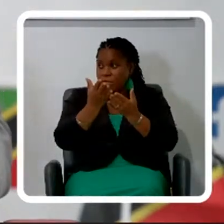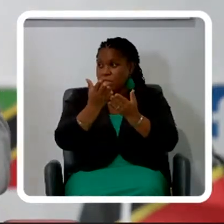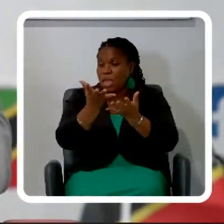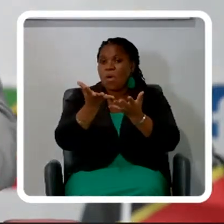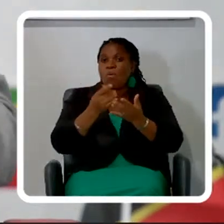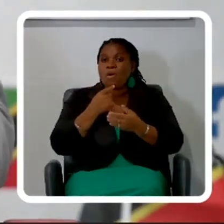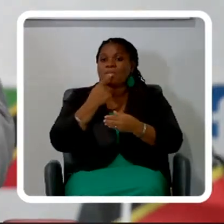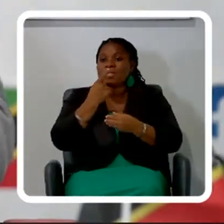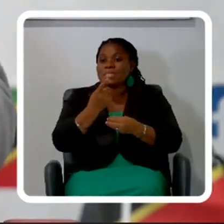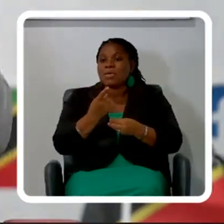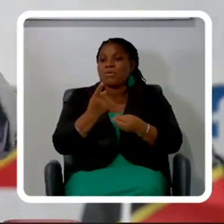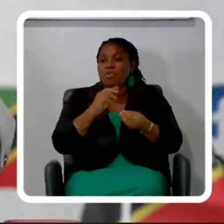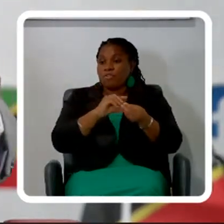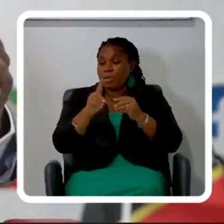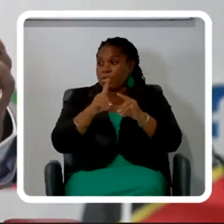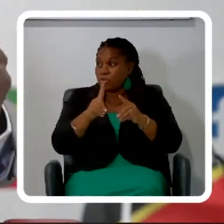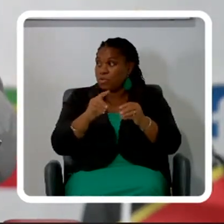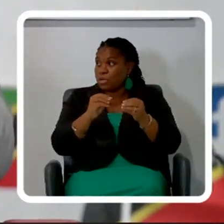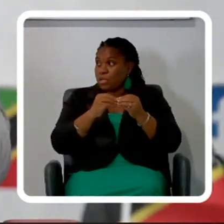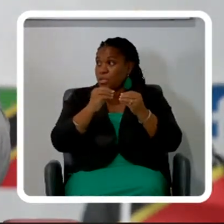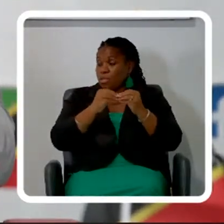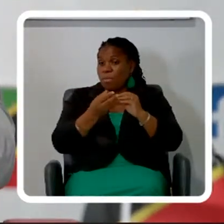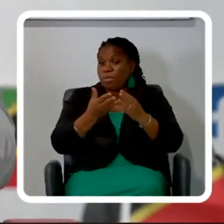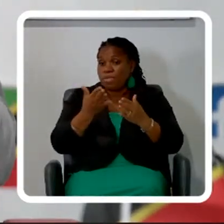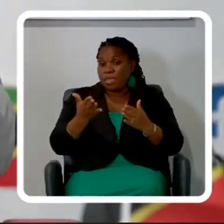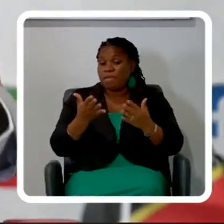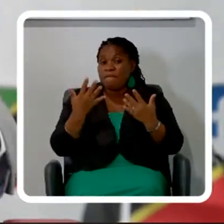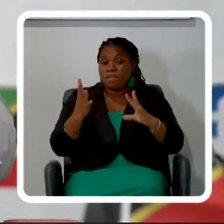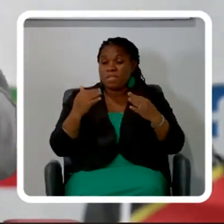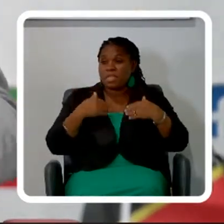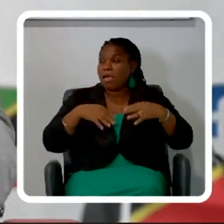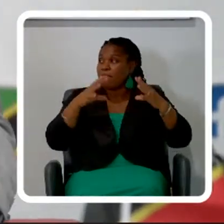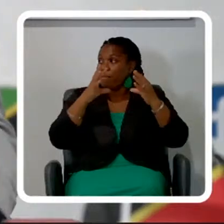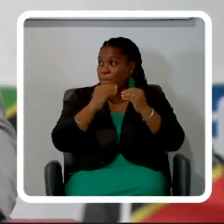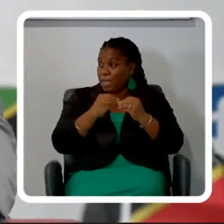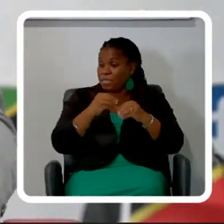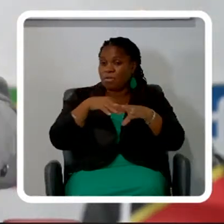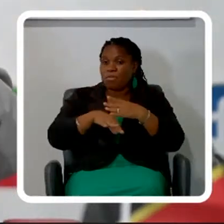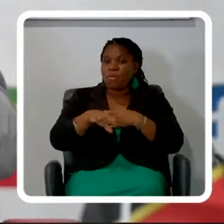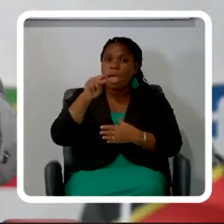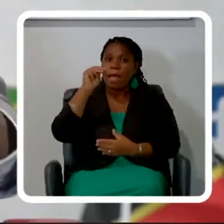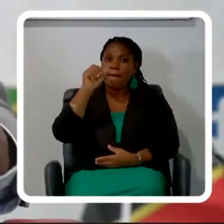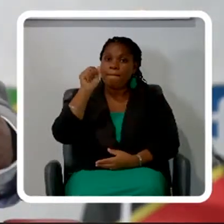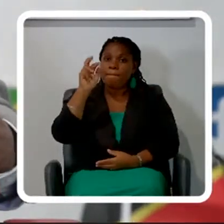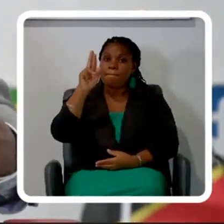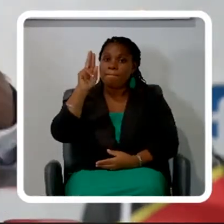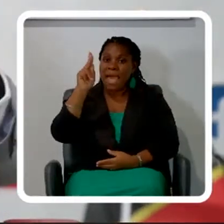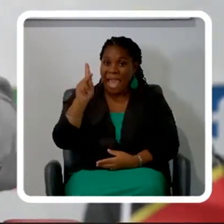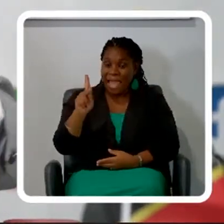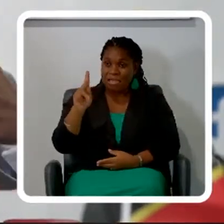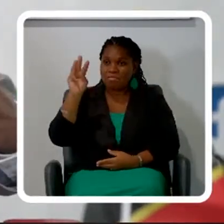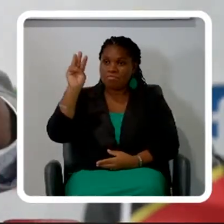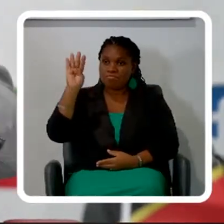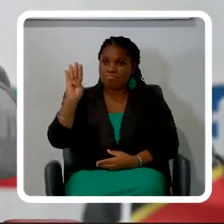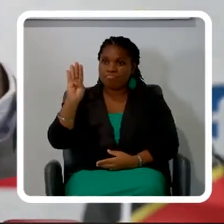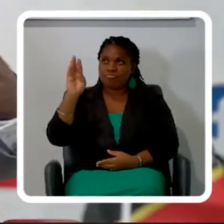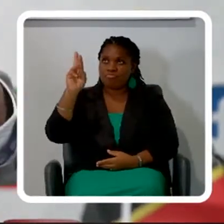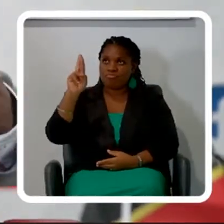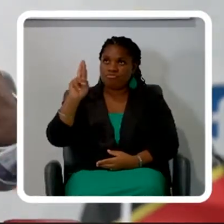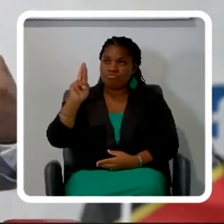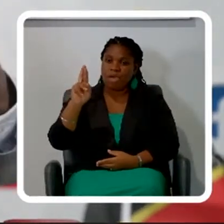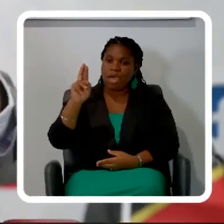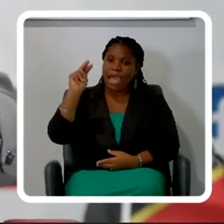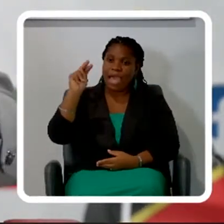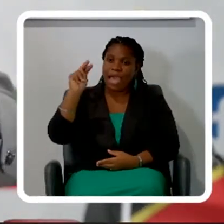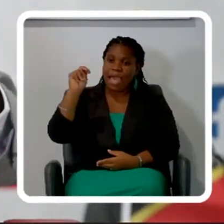number of things, including we had consultation on Nevis, where the Premier spoke, and I want to thank the Premier for his participation. Because as I